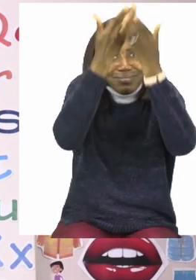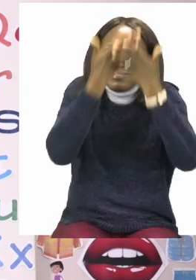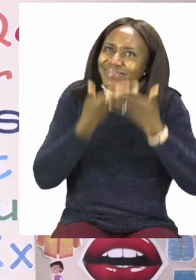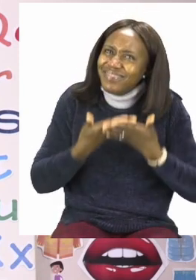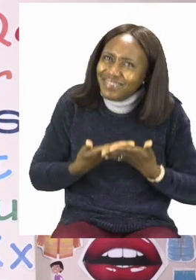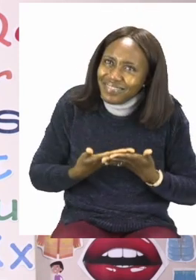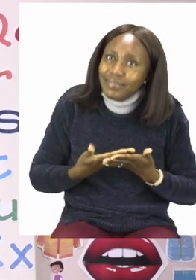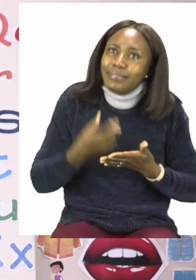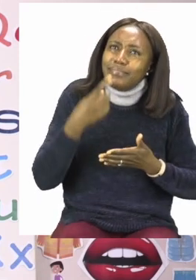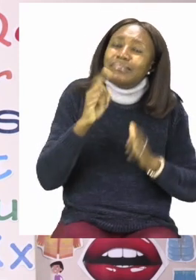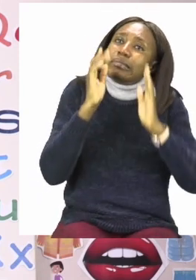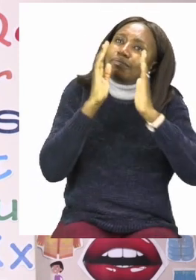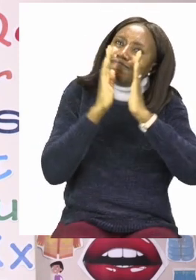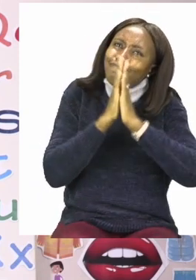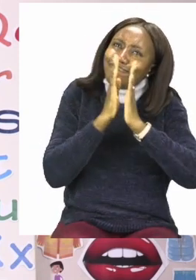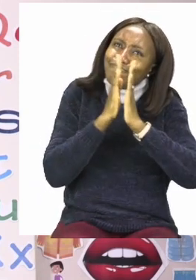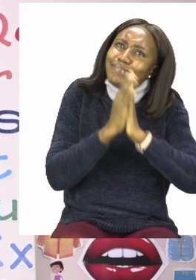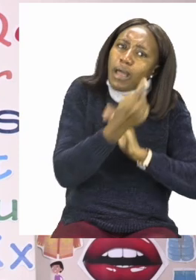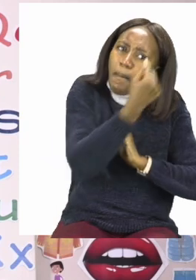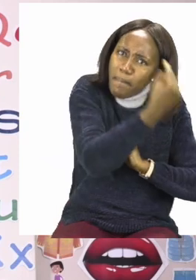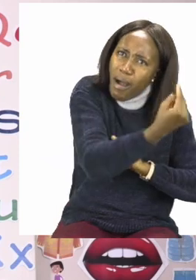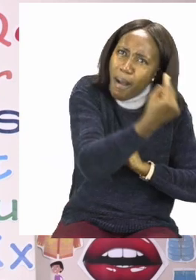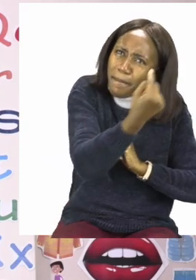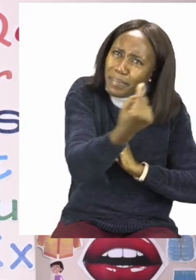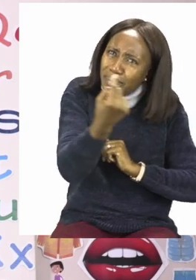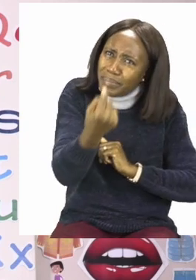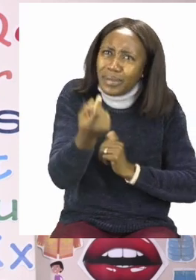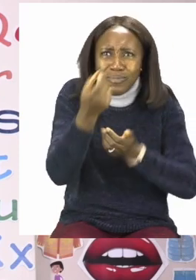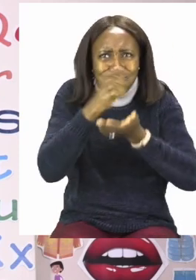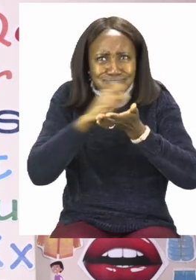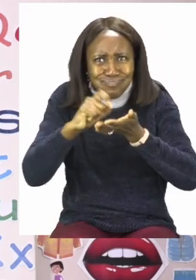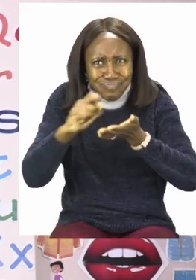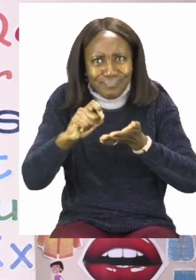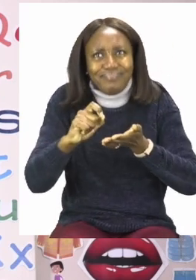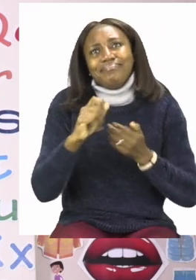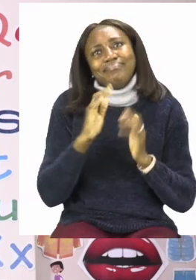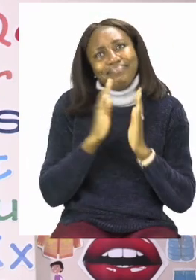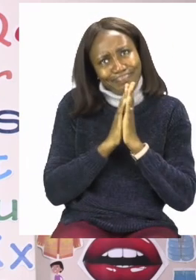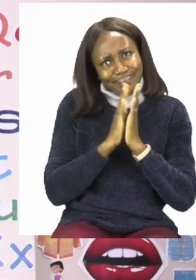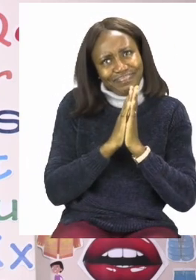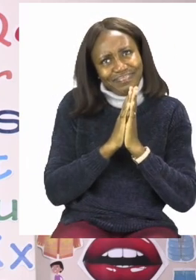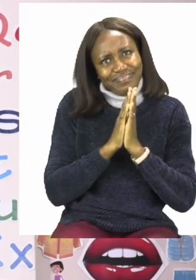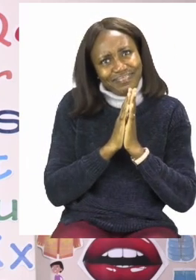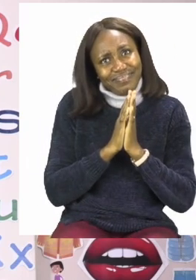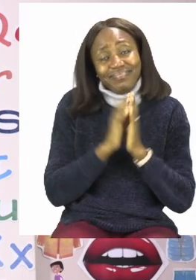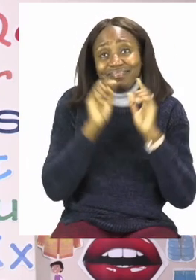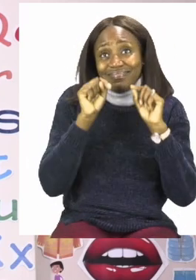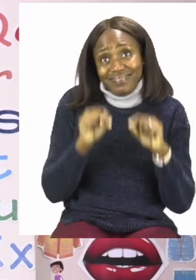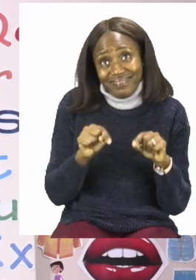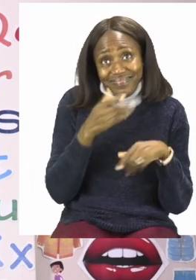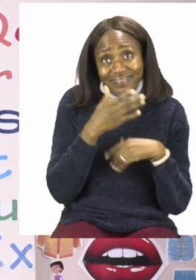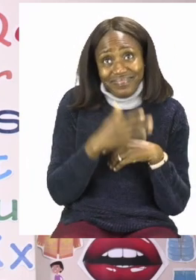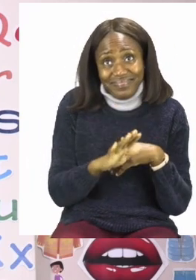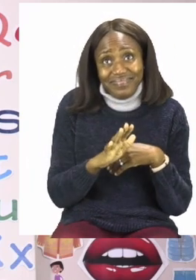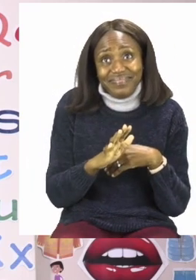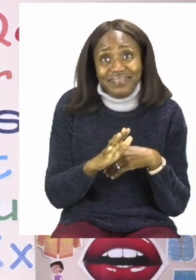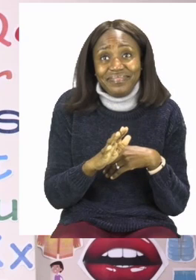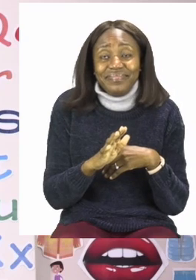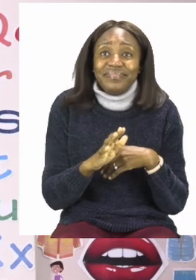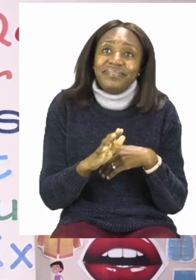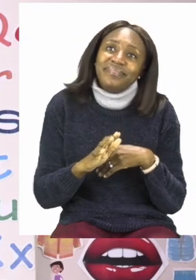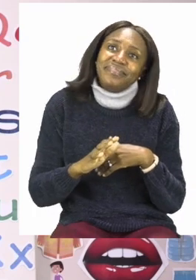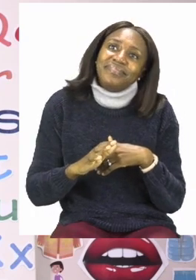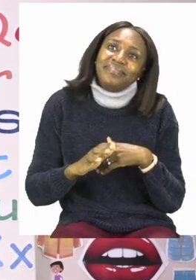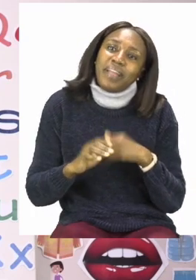though, make sure that you finish your work by yourself. So now that we are done with our lesson, we